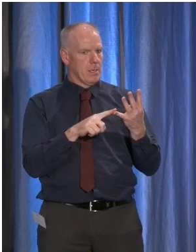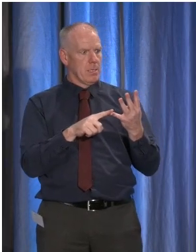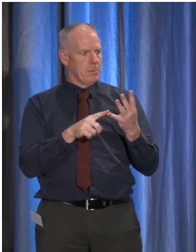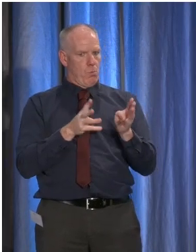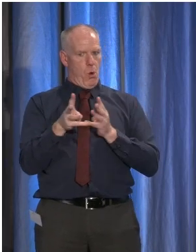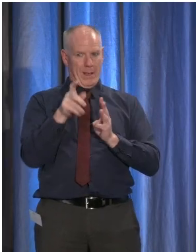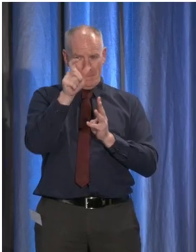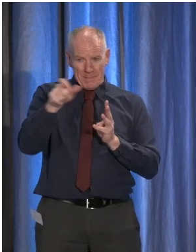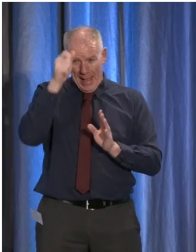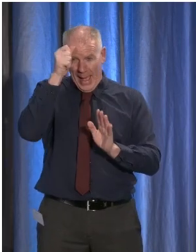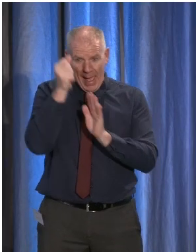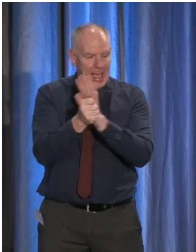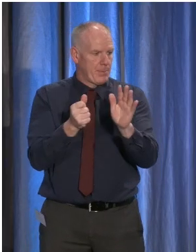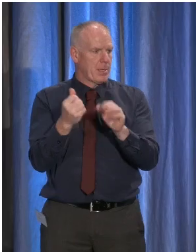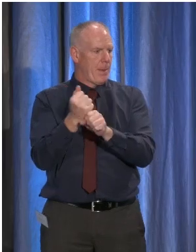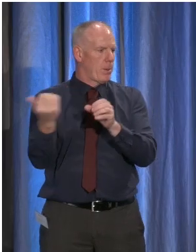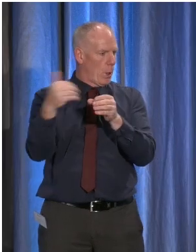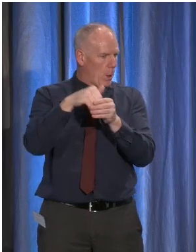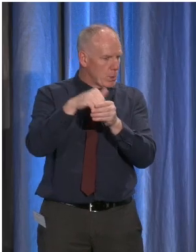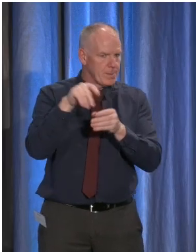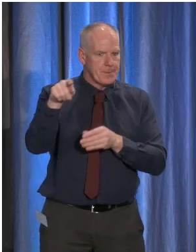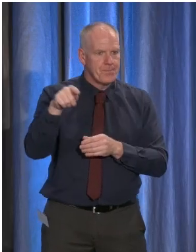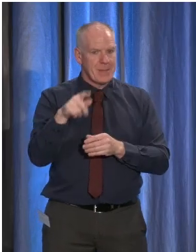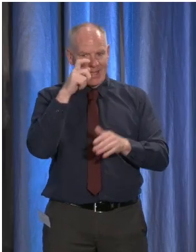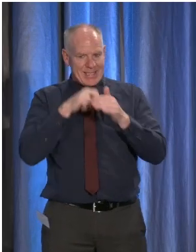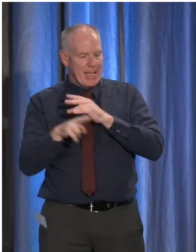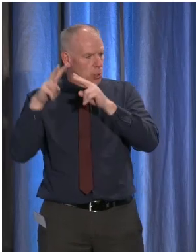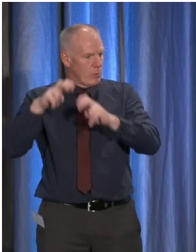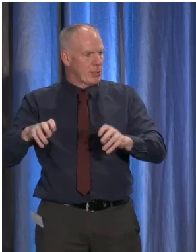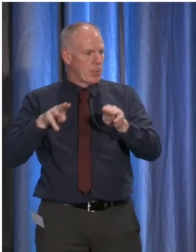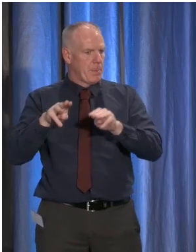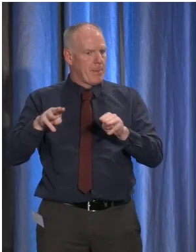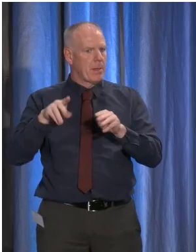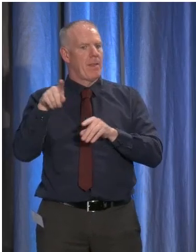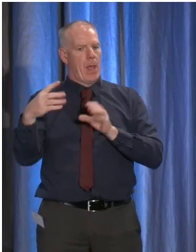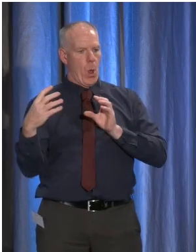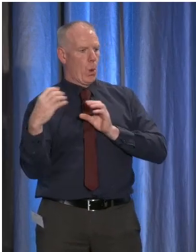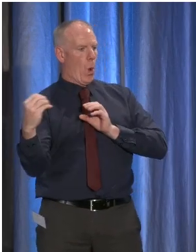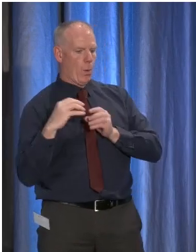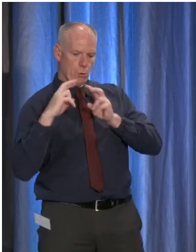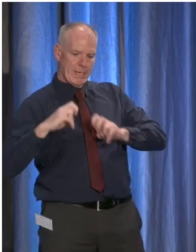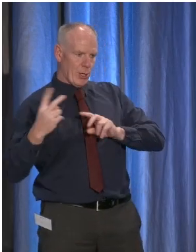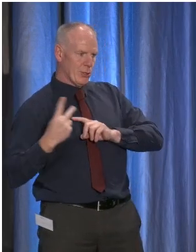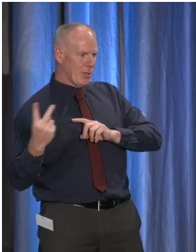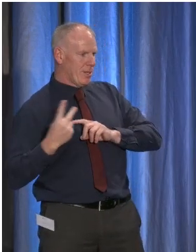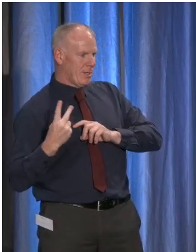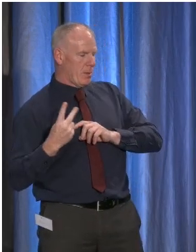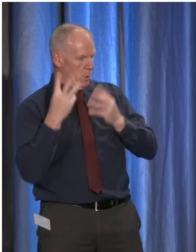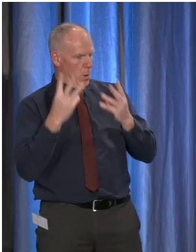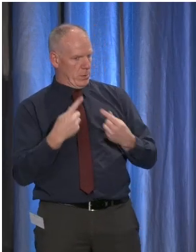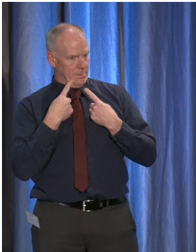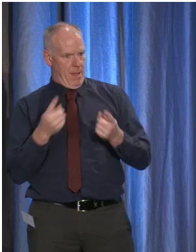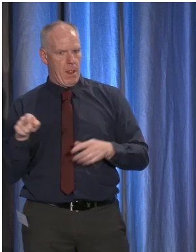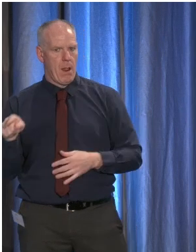practitioners, expert practitioners in inclusion, a group of teacher researchers to be co-researchers with us. And we just want to